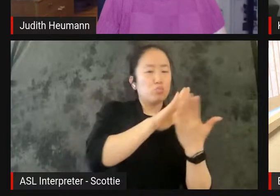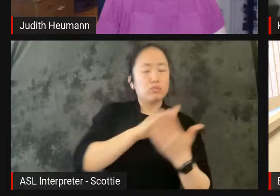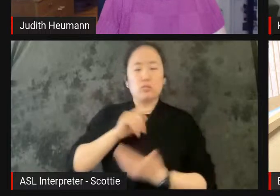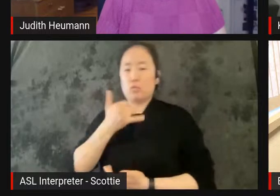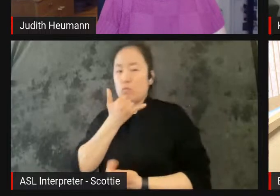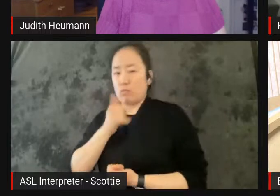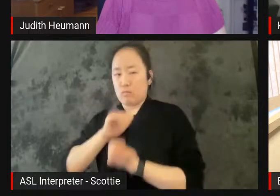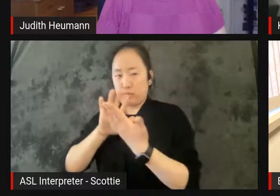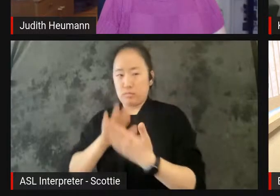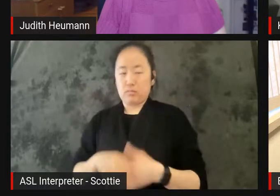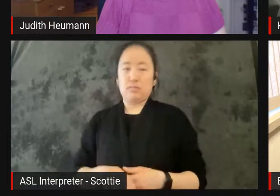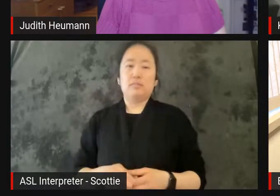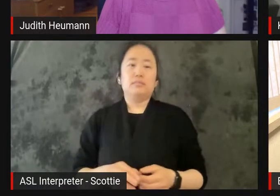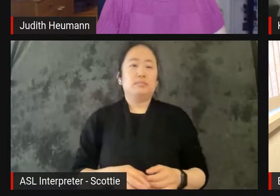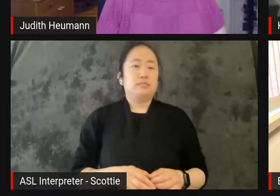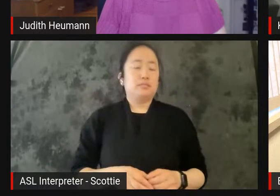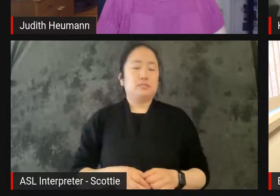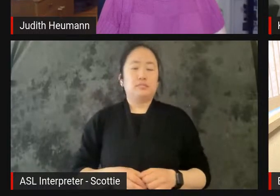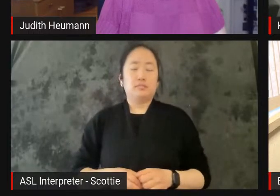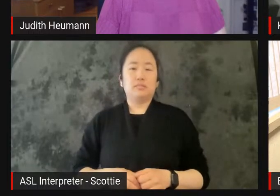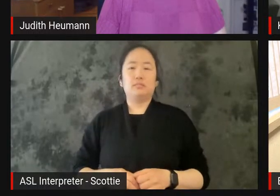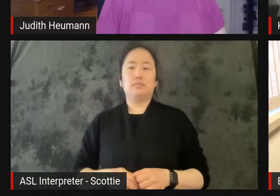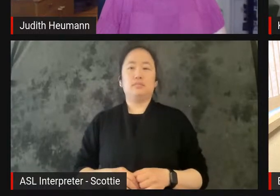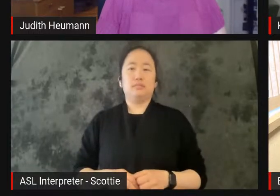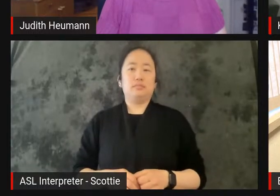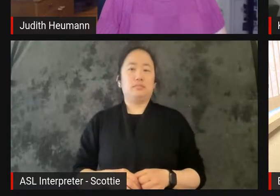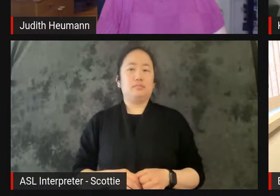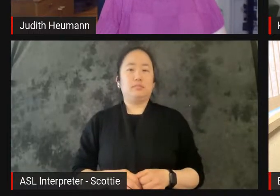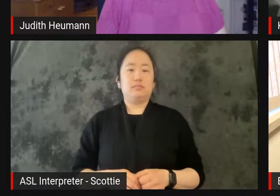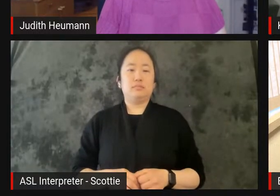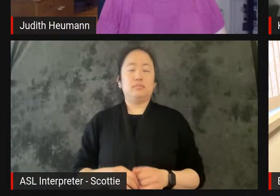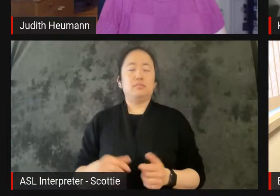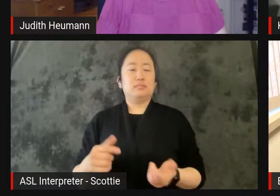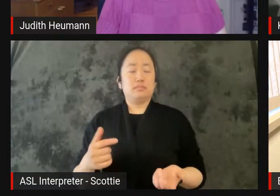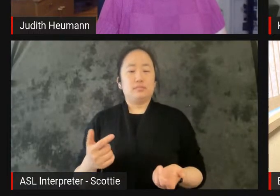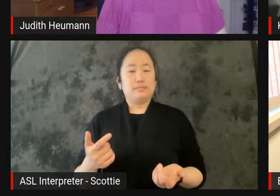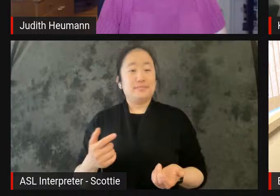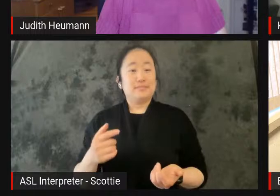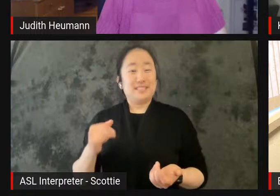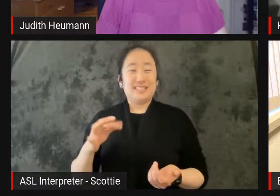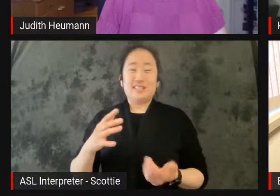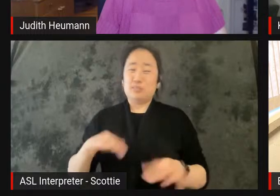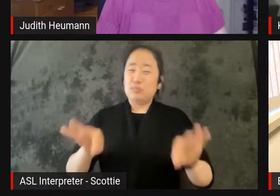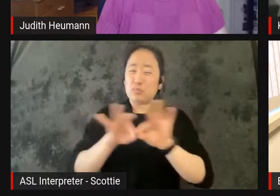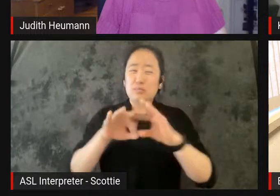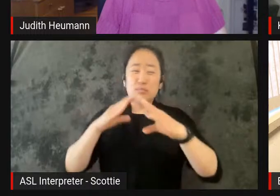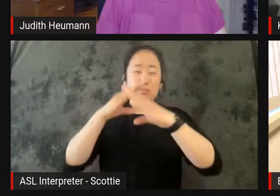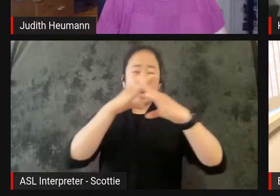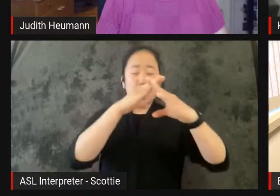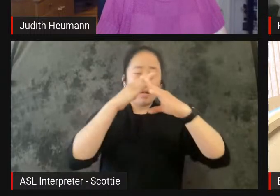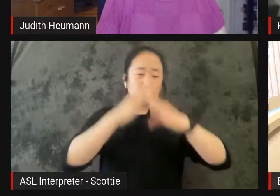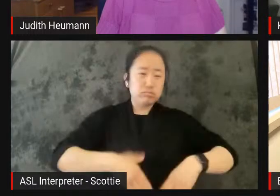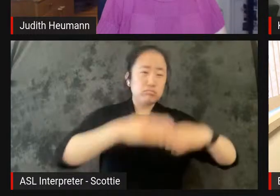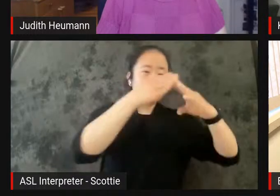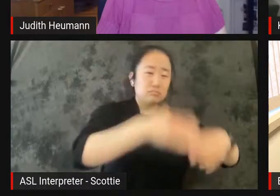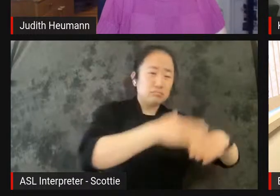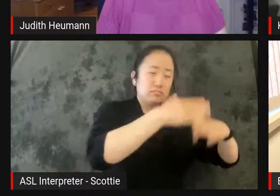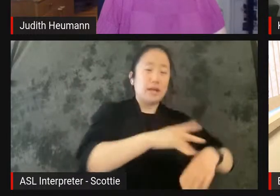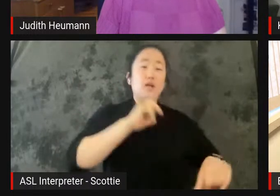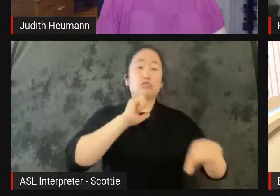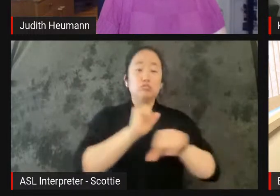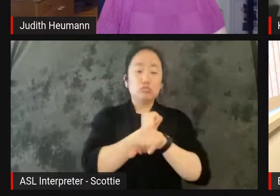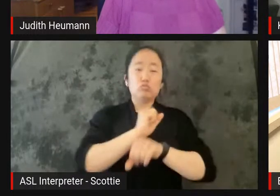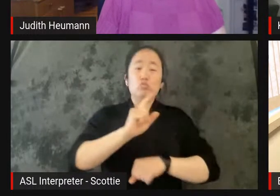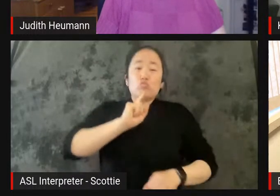break down more of these barriers and get true representation of disabled individuals, we still have,